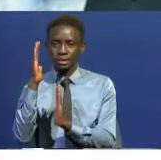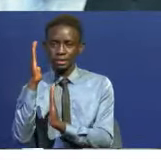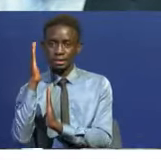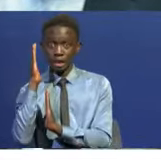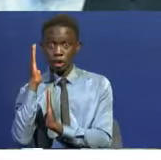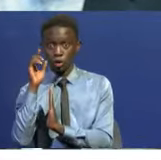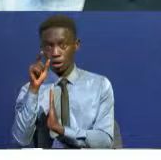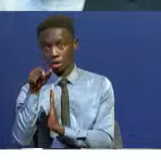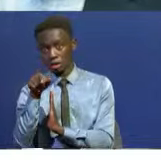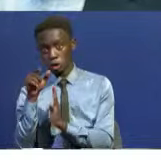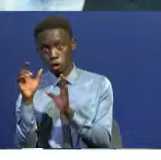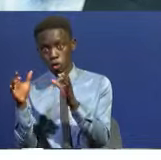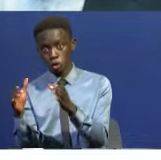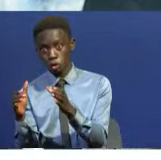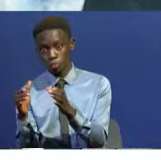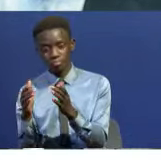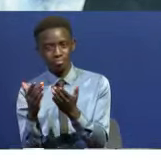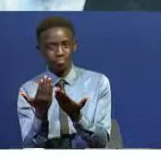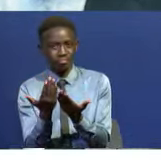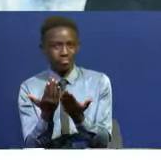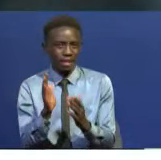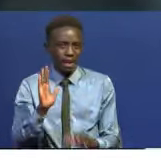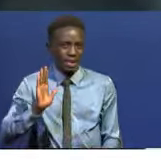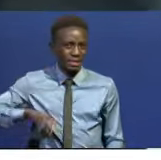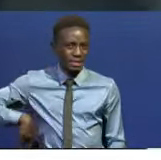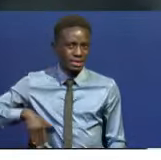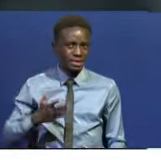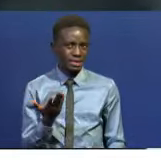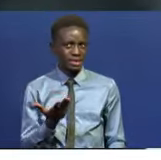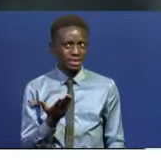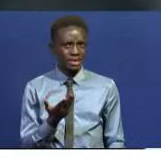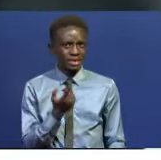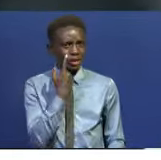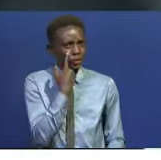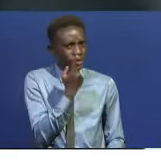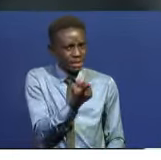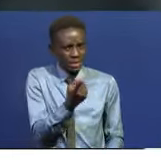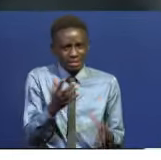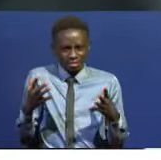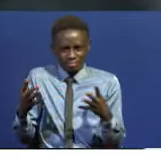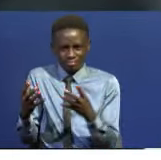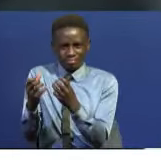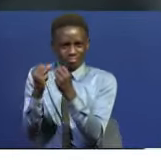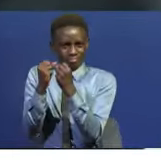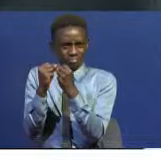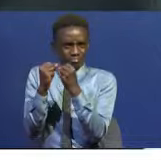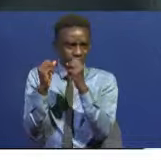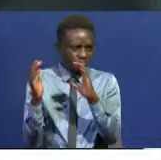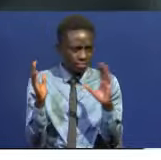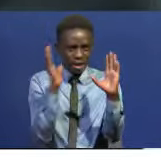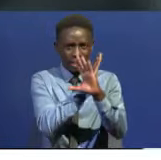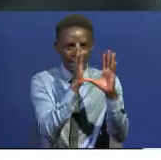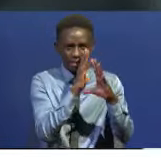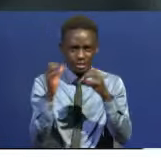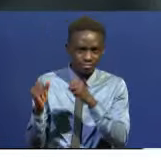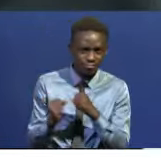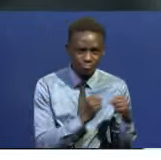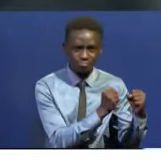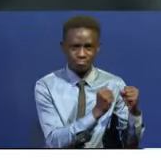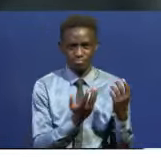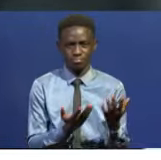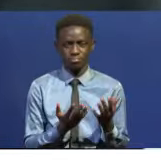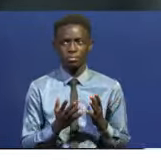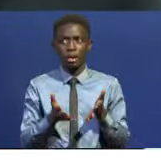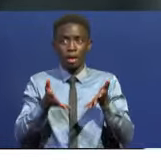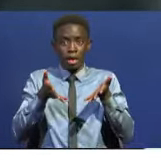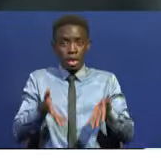forces that involves kidnappings. From where I sit, I'll be comfortable saying it's only the